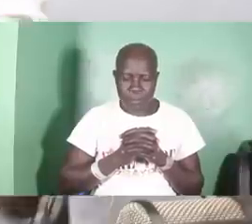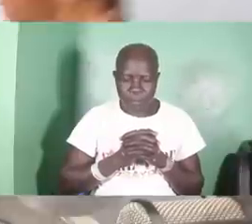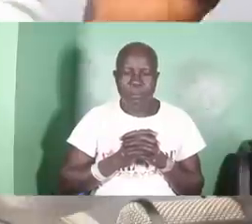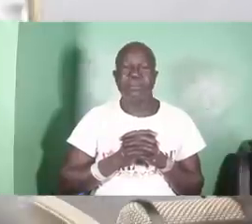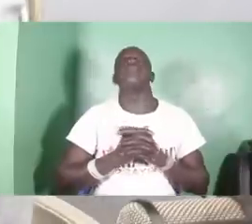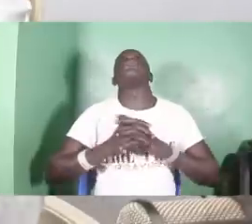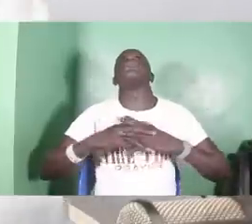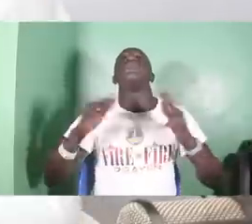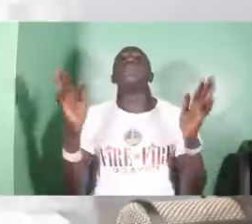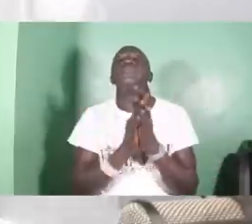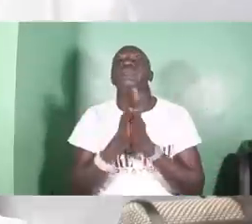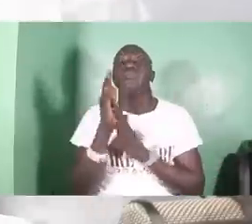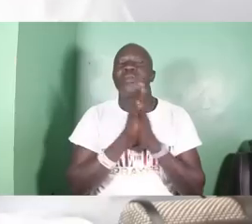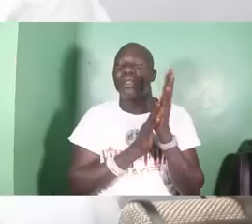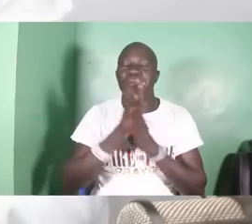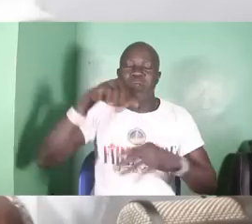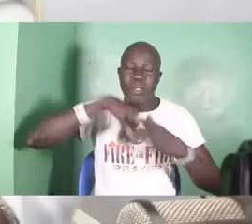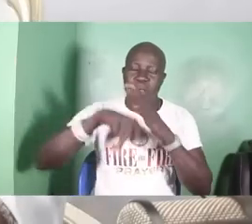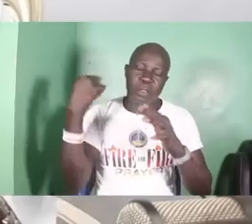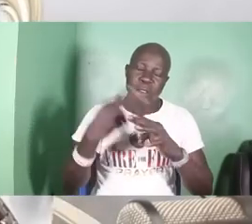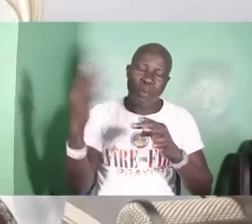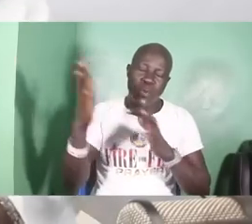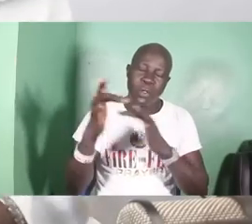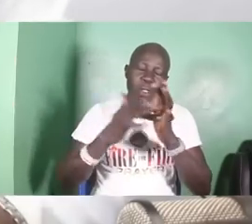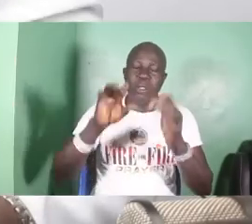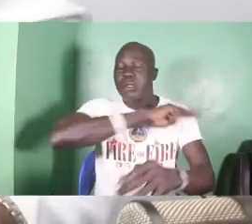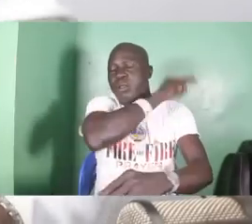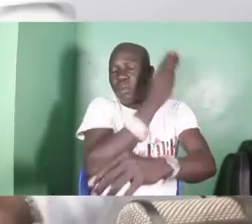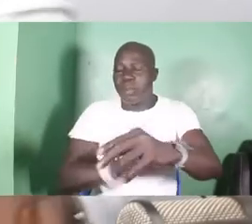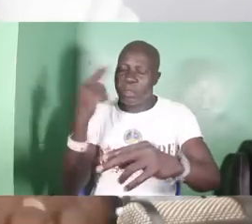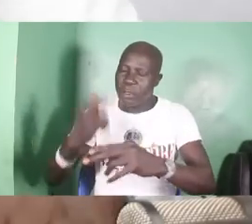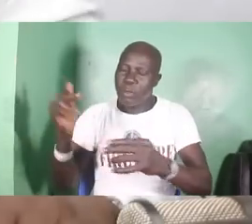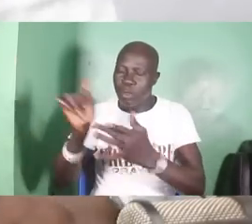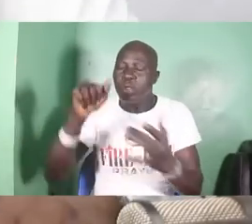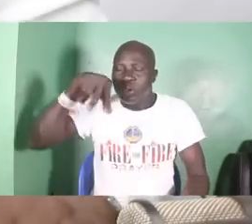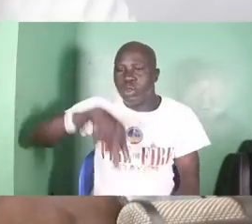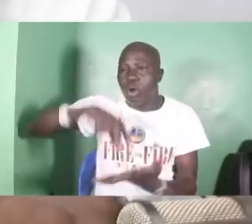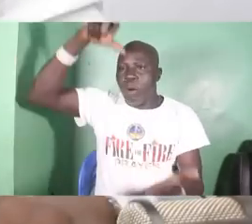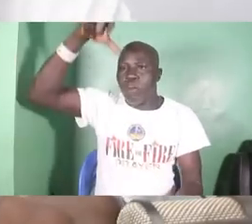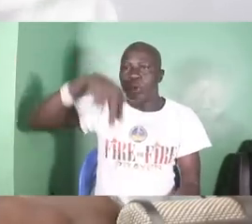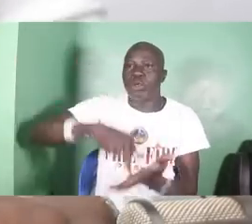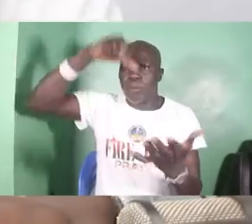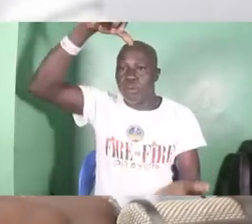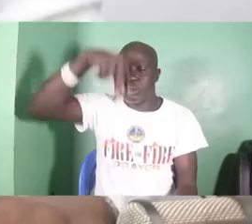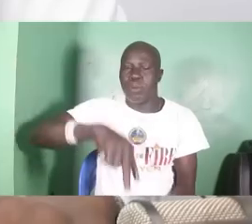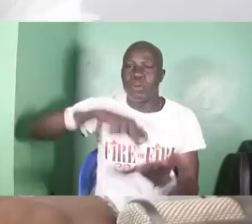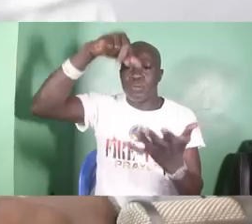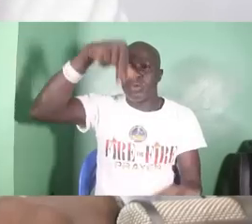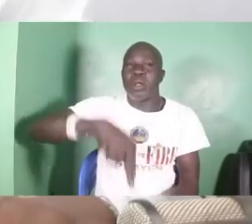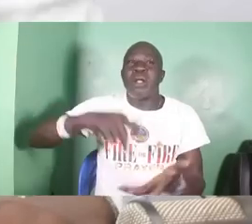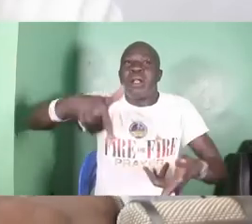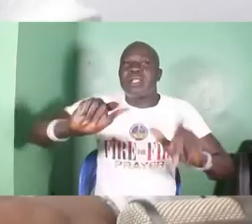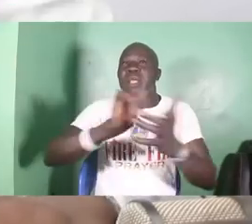laya. In the name of Jesus, in the mighty name, God, you jump up, jump up. Yes,